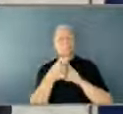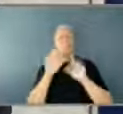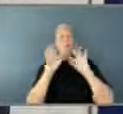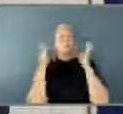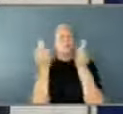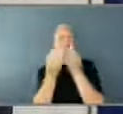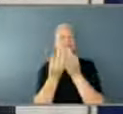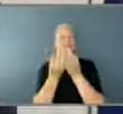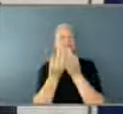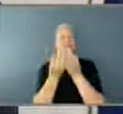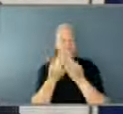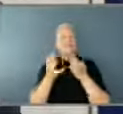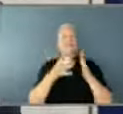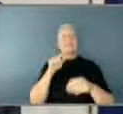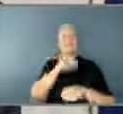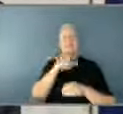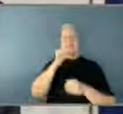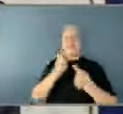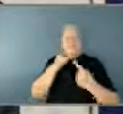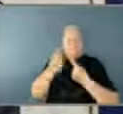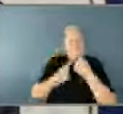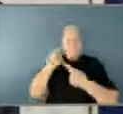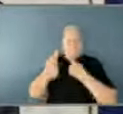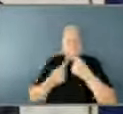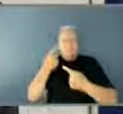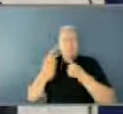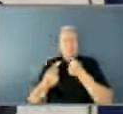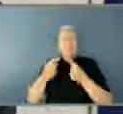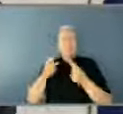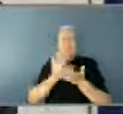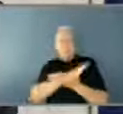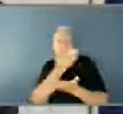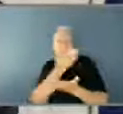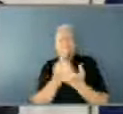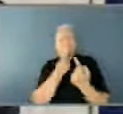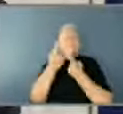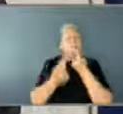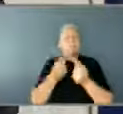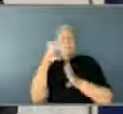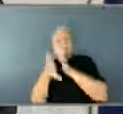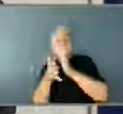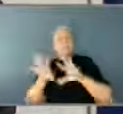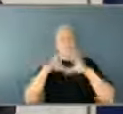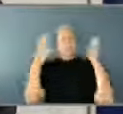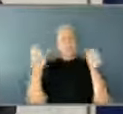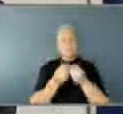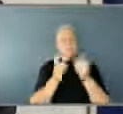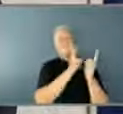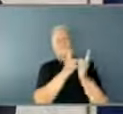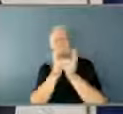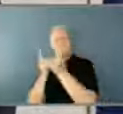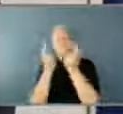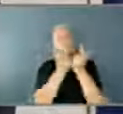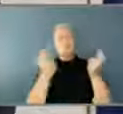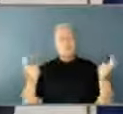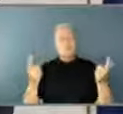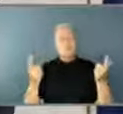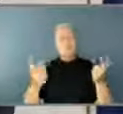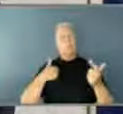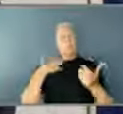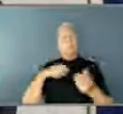to culturally and linguistically diverse communities to support the vaccine rollout. That will include advertising into